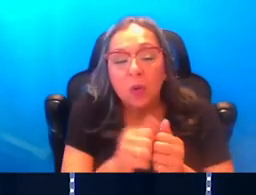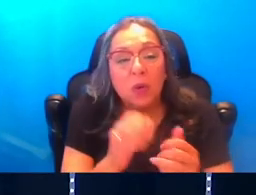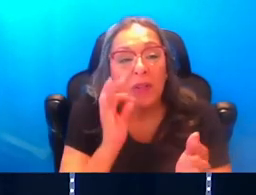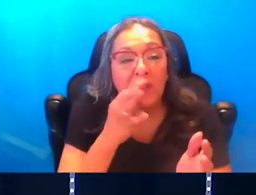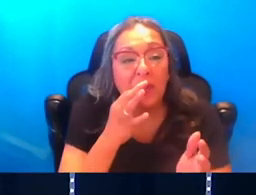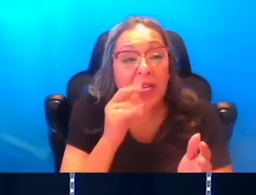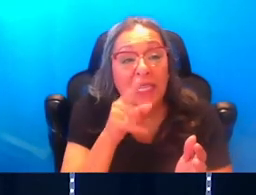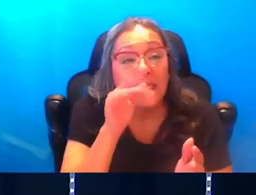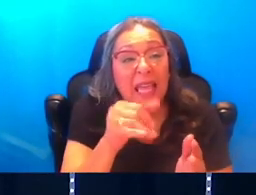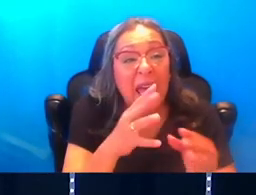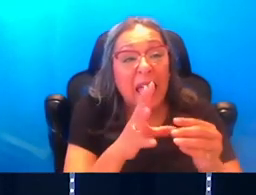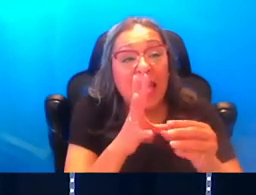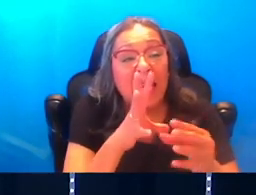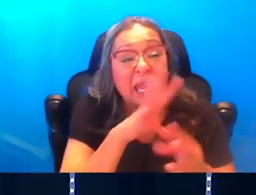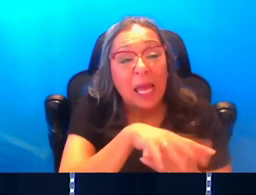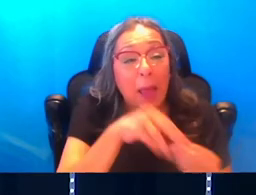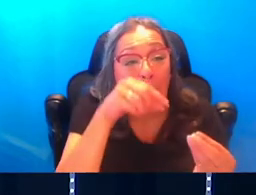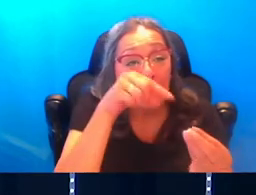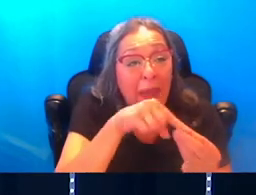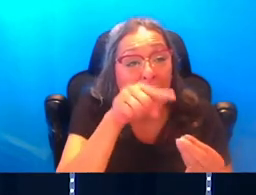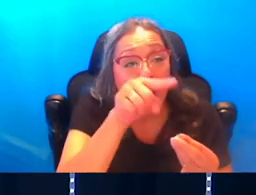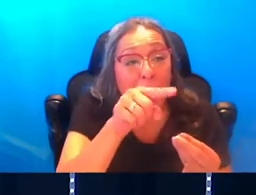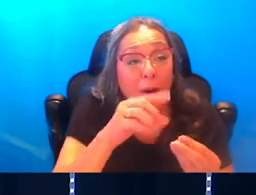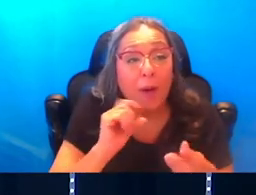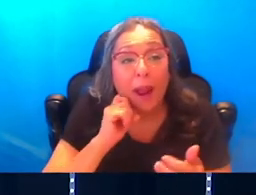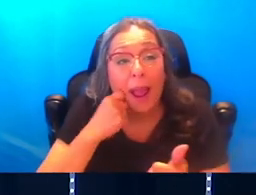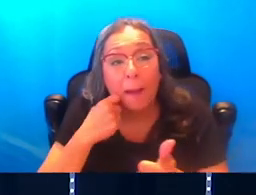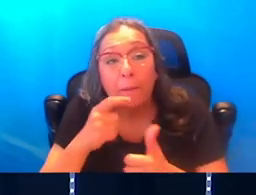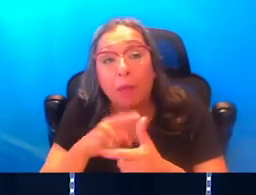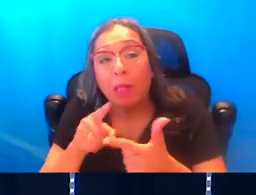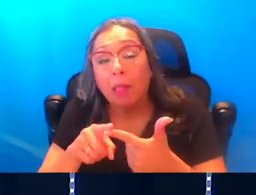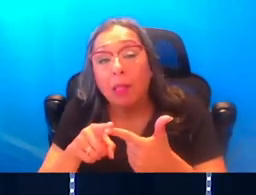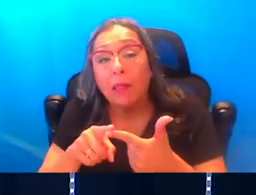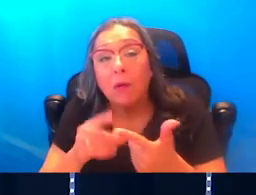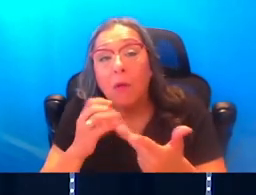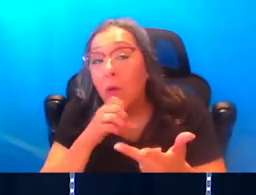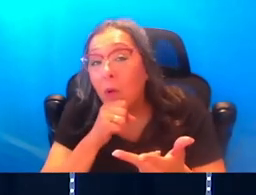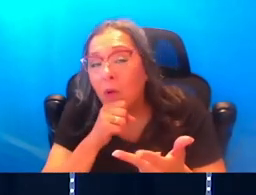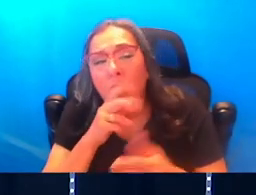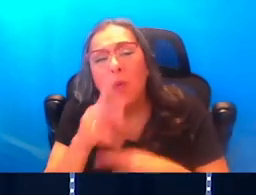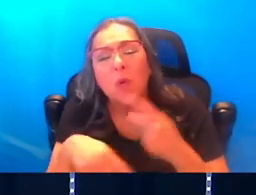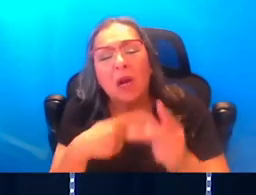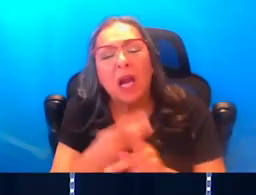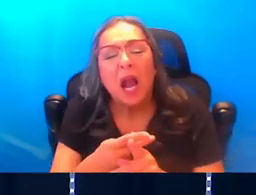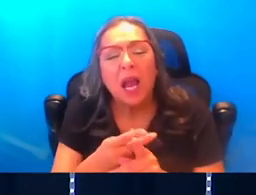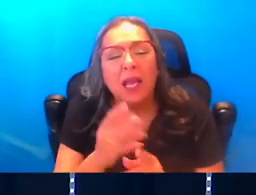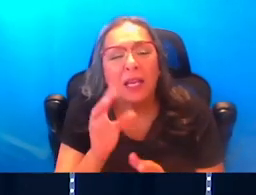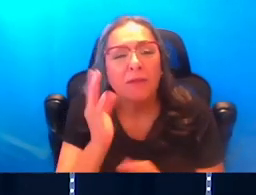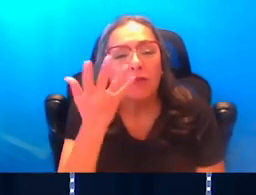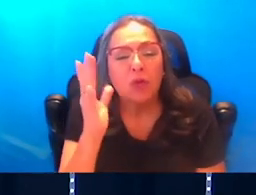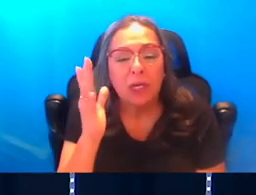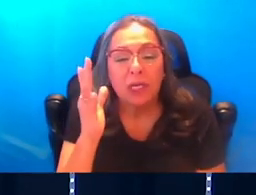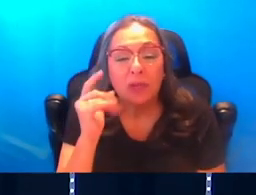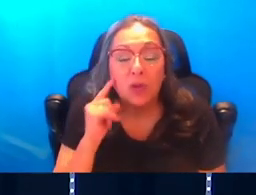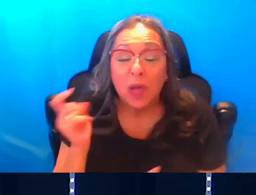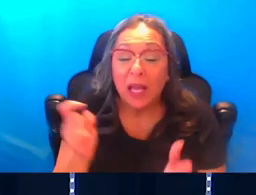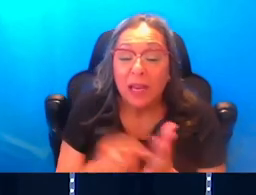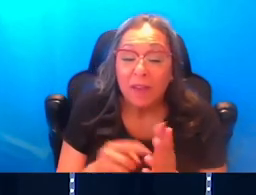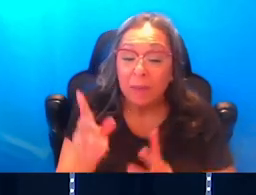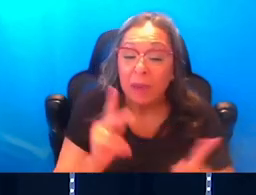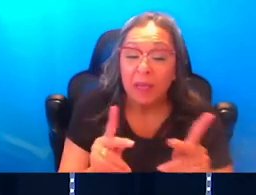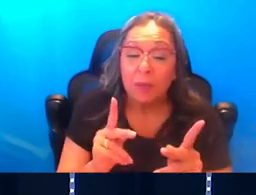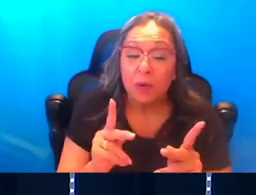tree? Is it an apple tree? Is it an orange tree? What kind of tree is it? You identify it by its fruit. So you can identify people by